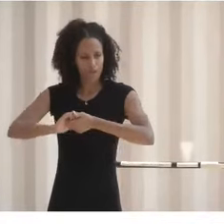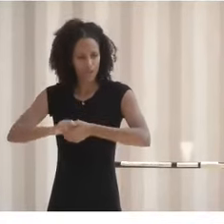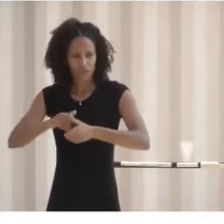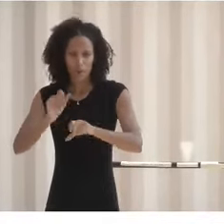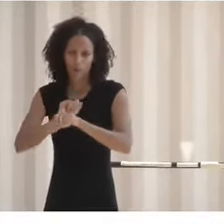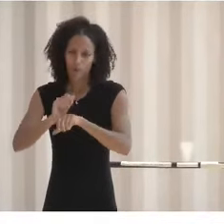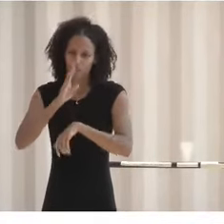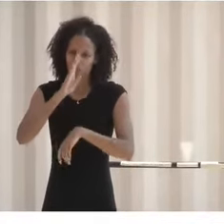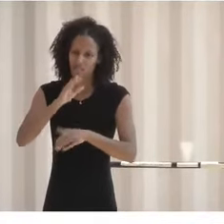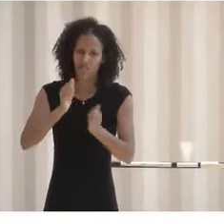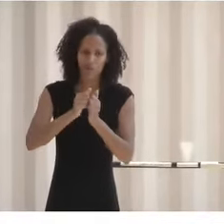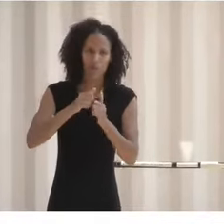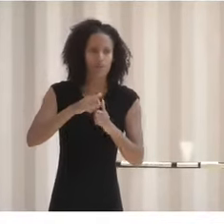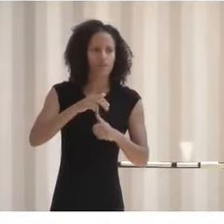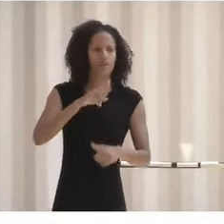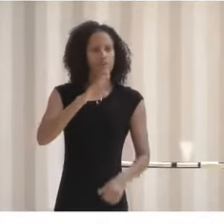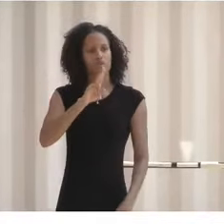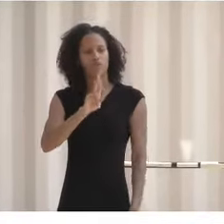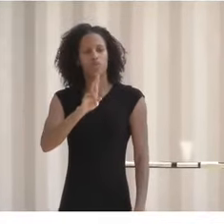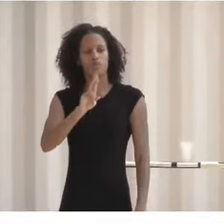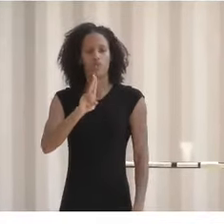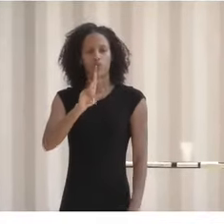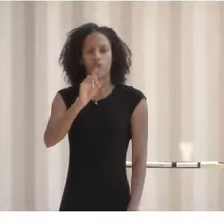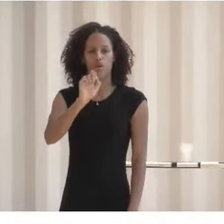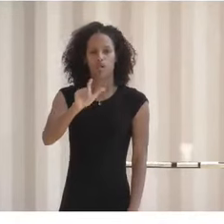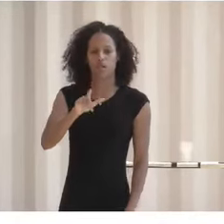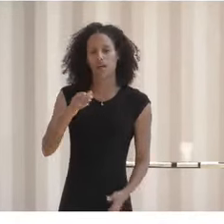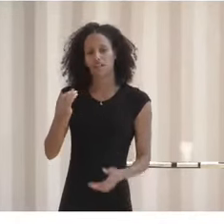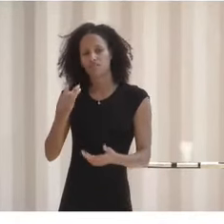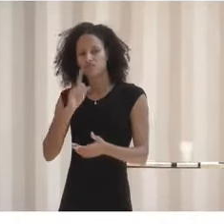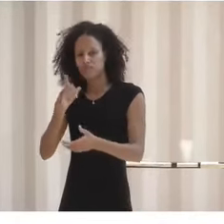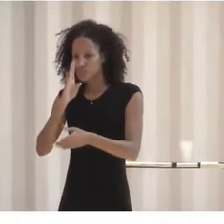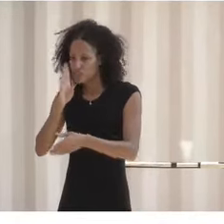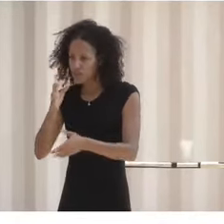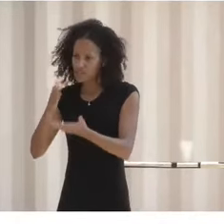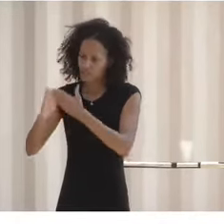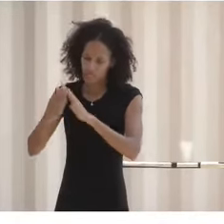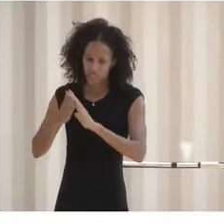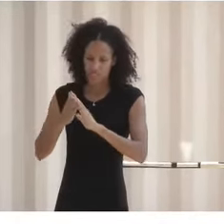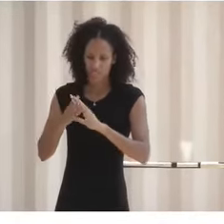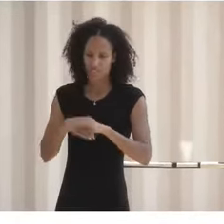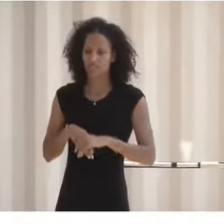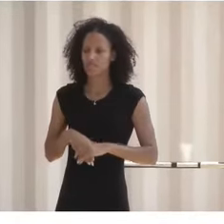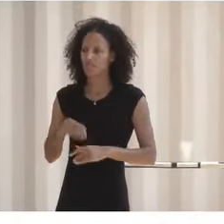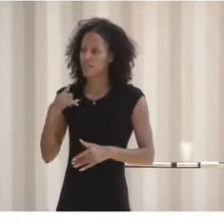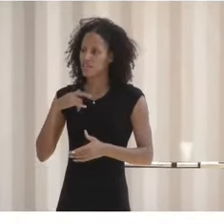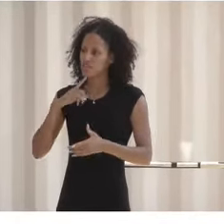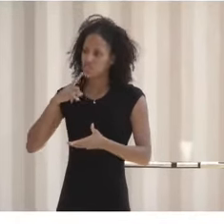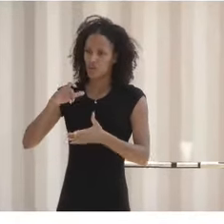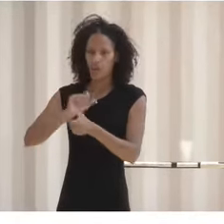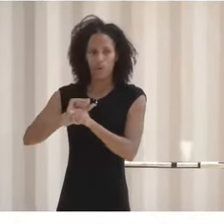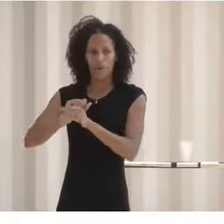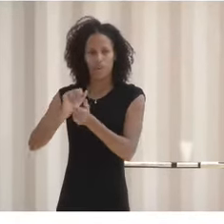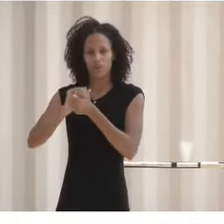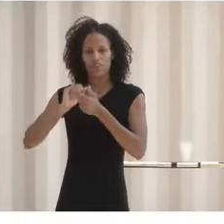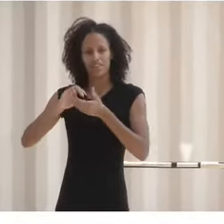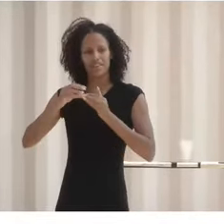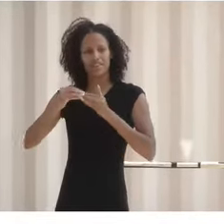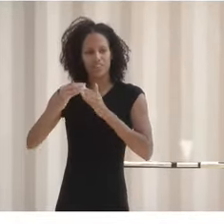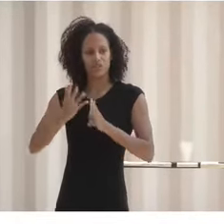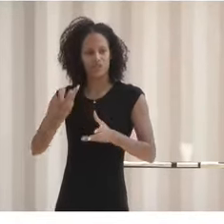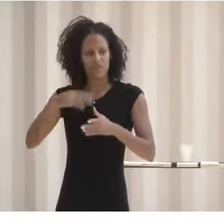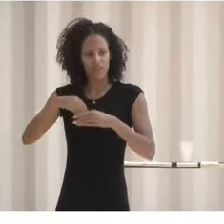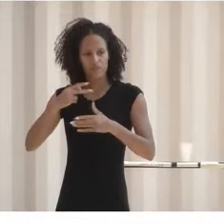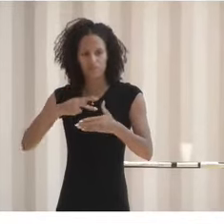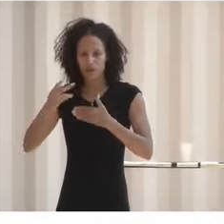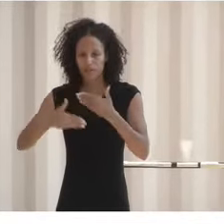directly with rural and remote communities. And the women we work with are the leaders in this process. We need to trust